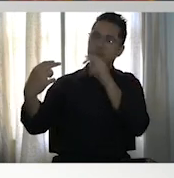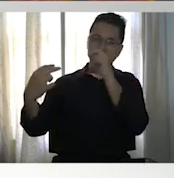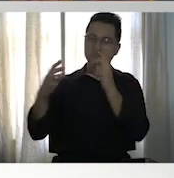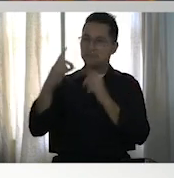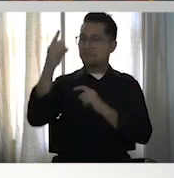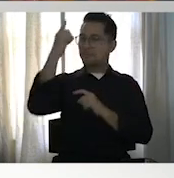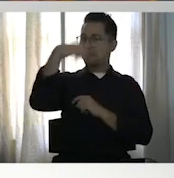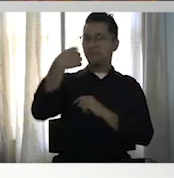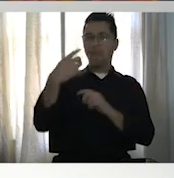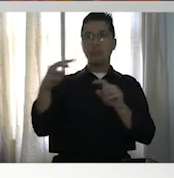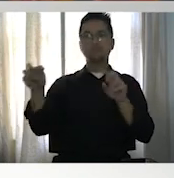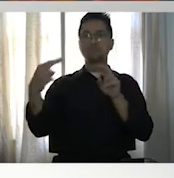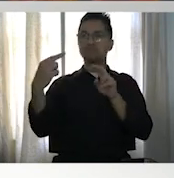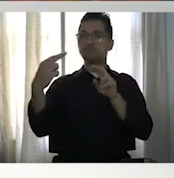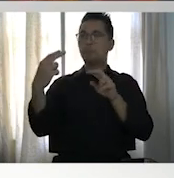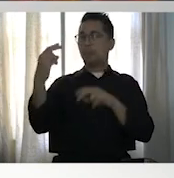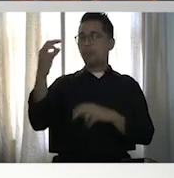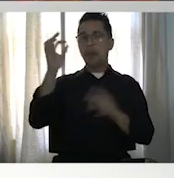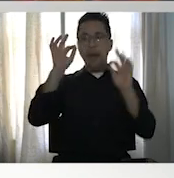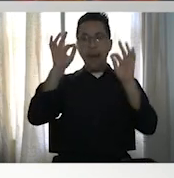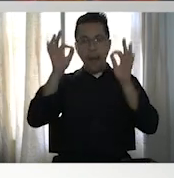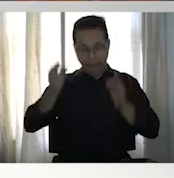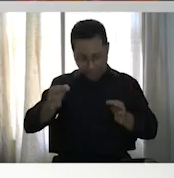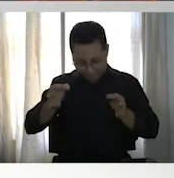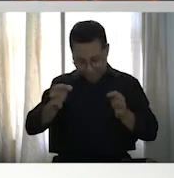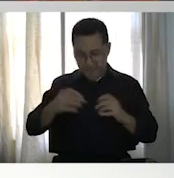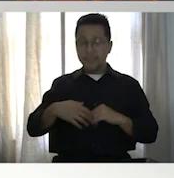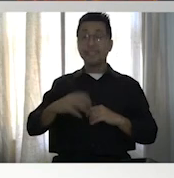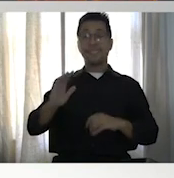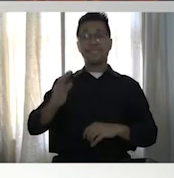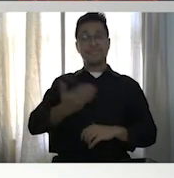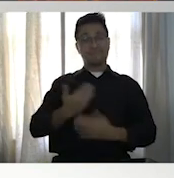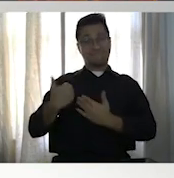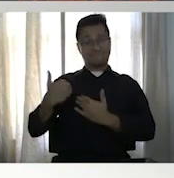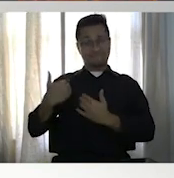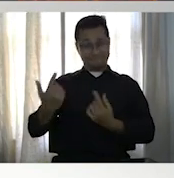their face is this way, but their eyes are down. Our job is to say,